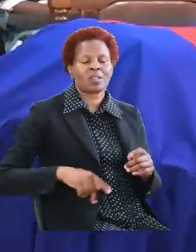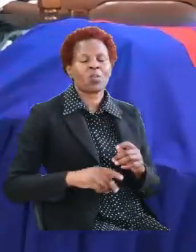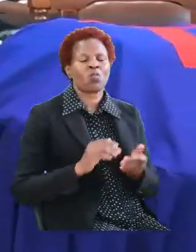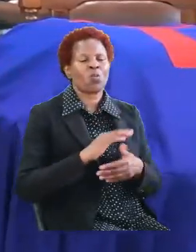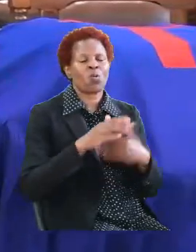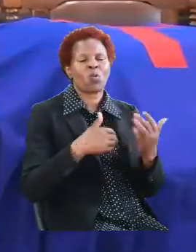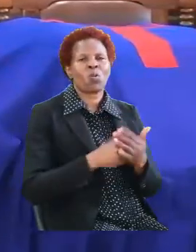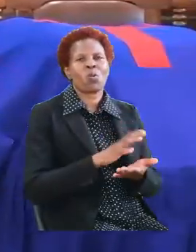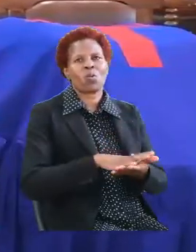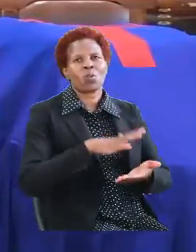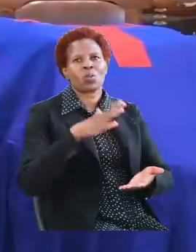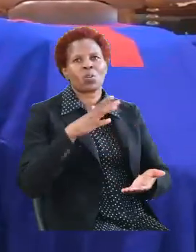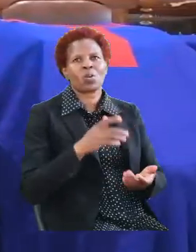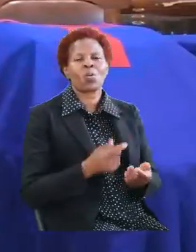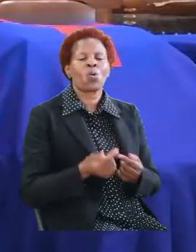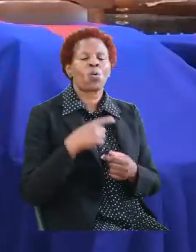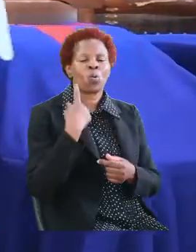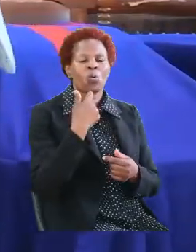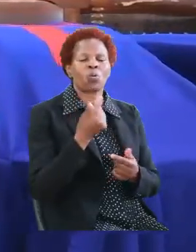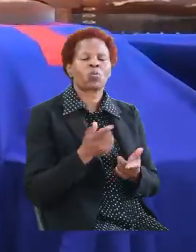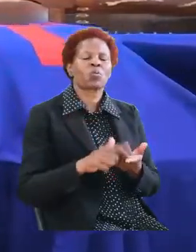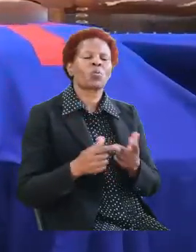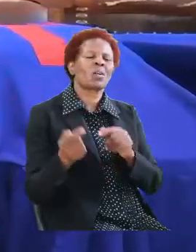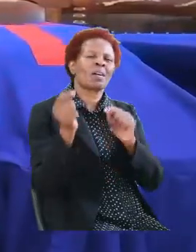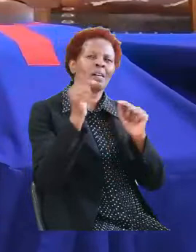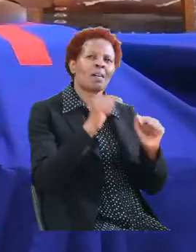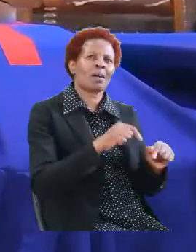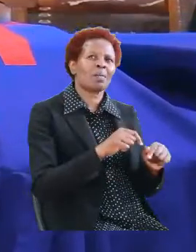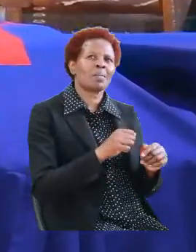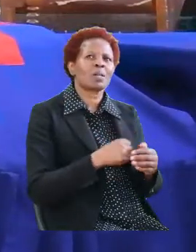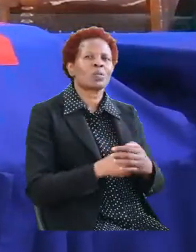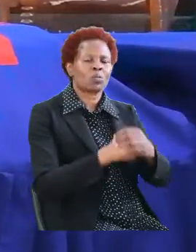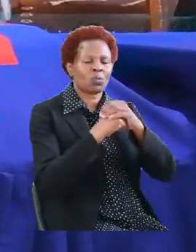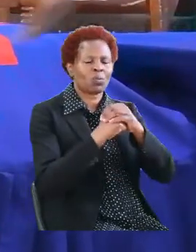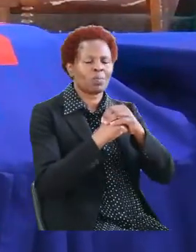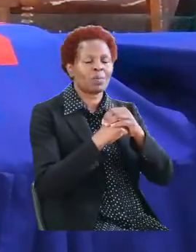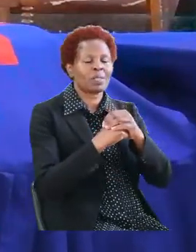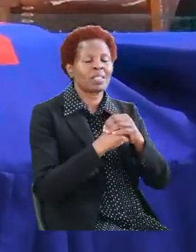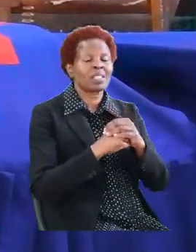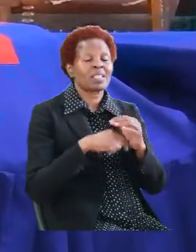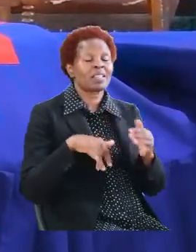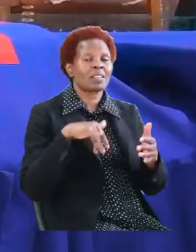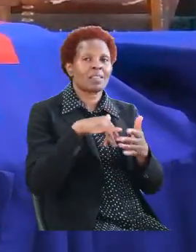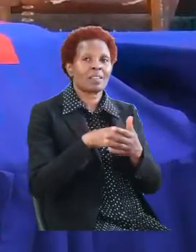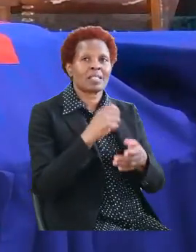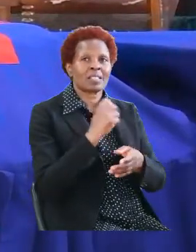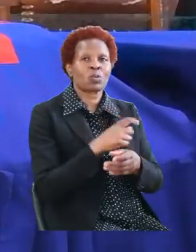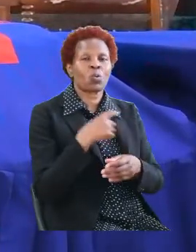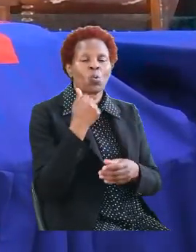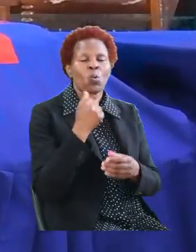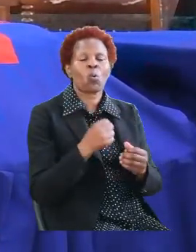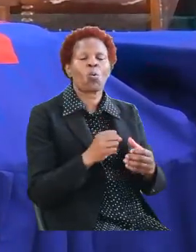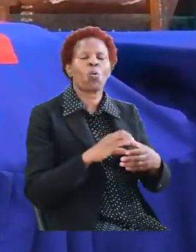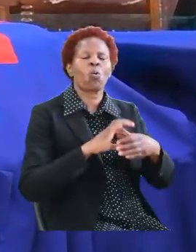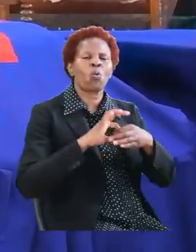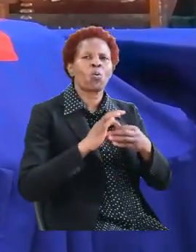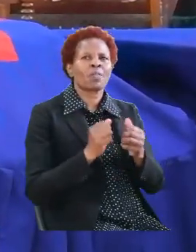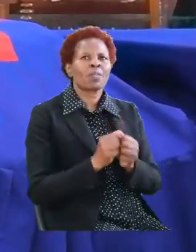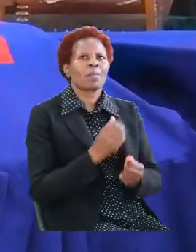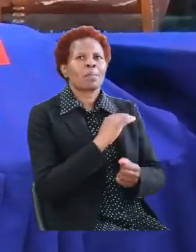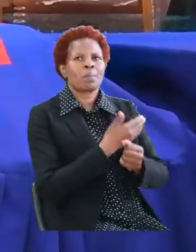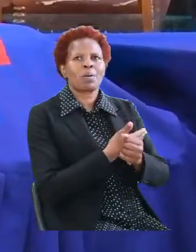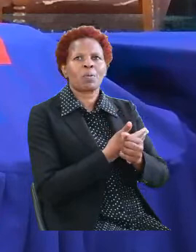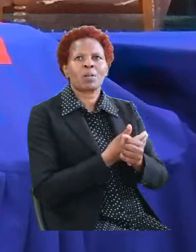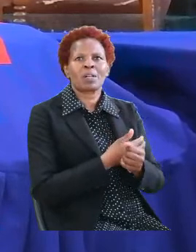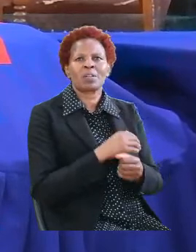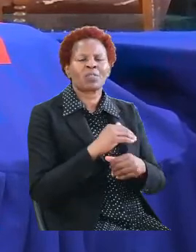glory, who was to come and worship in the same temple. He who holds the power over the sea,